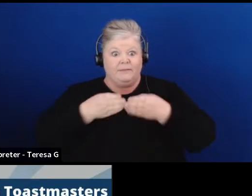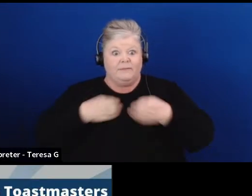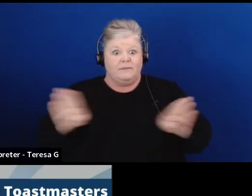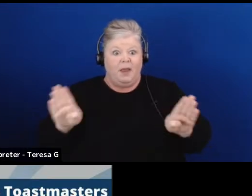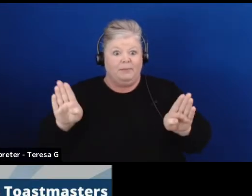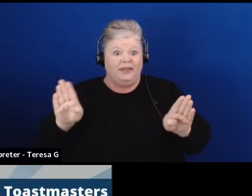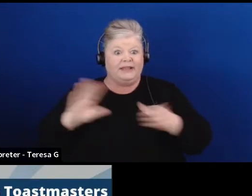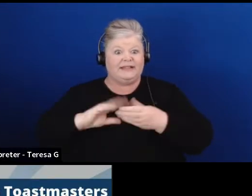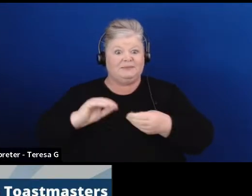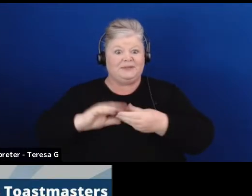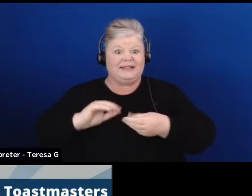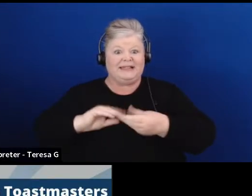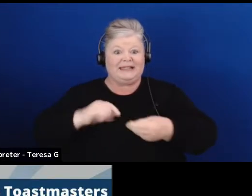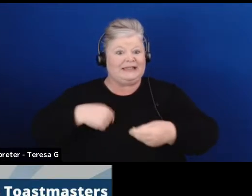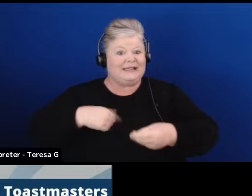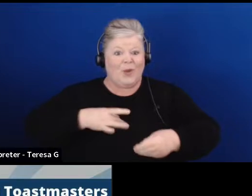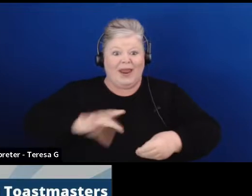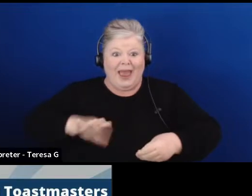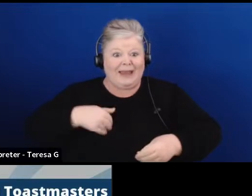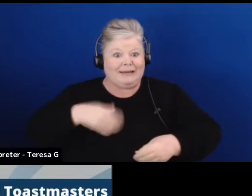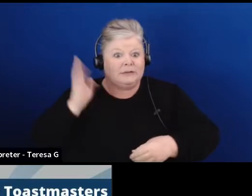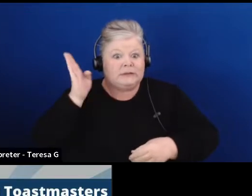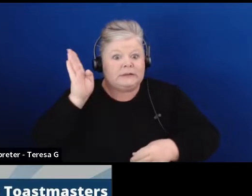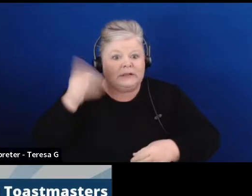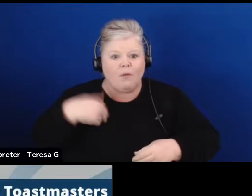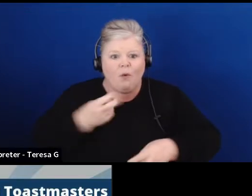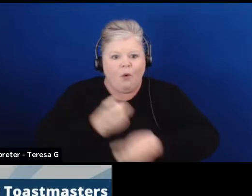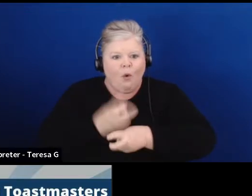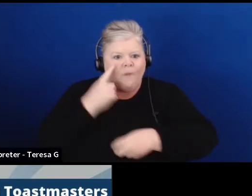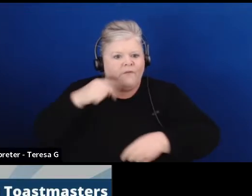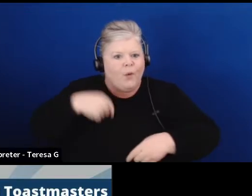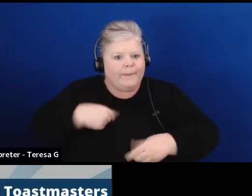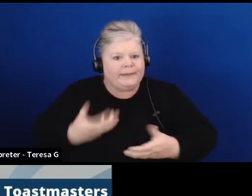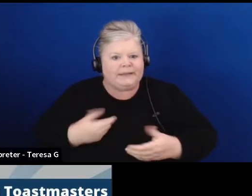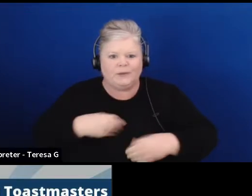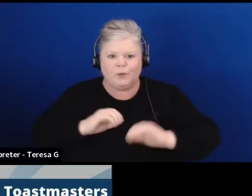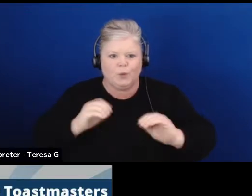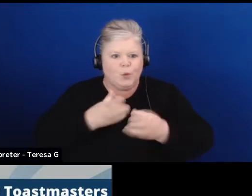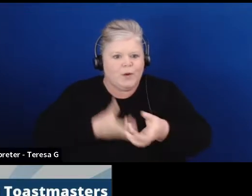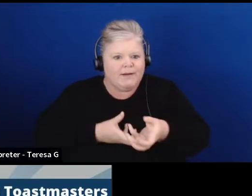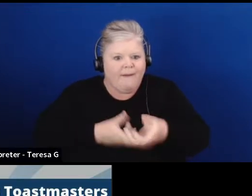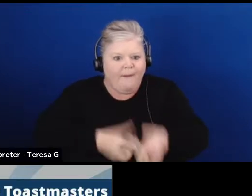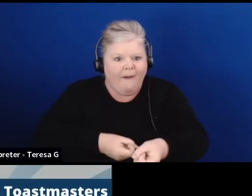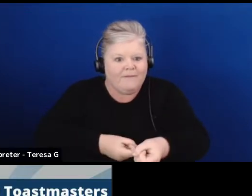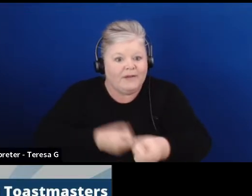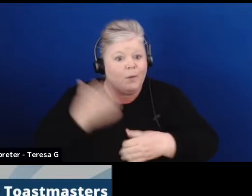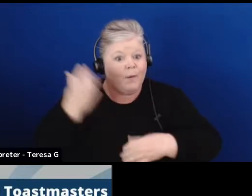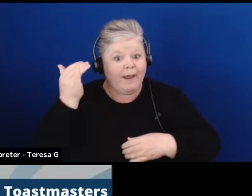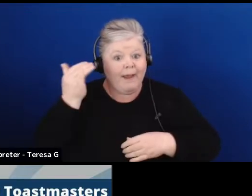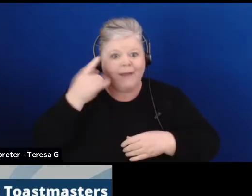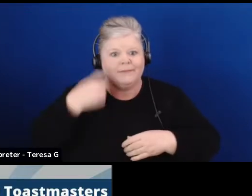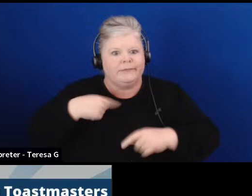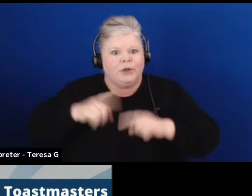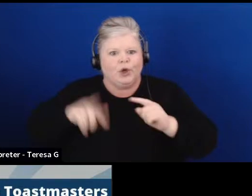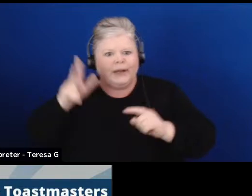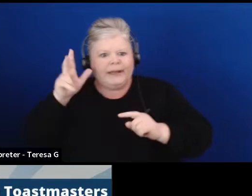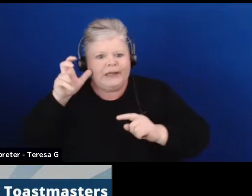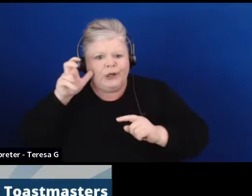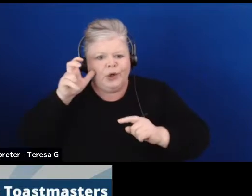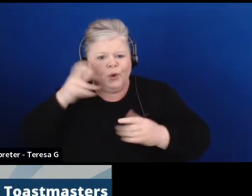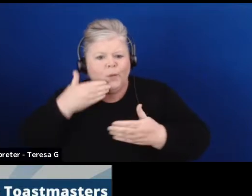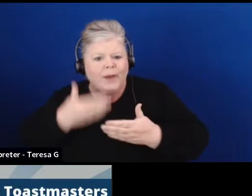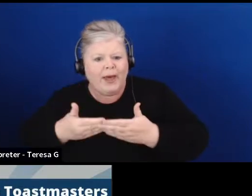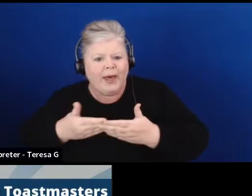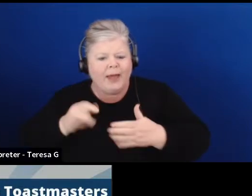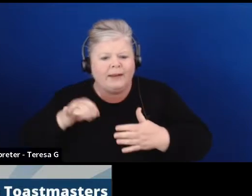didn't. It was hard. I didn't have a lot of confidence because I couldn't hear when people were